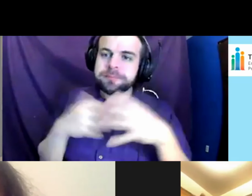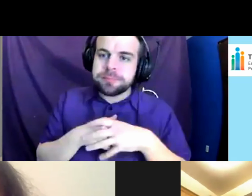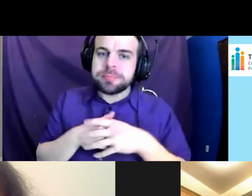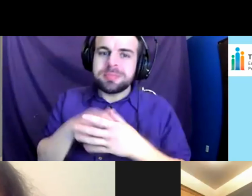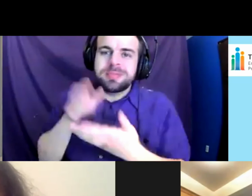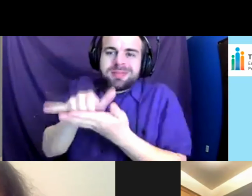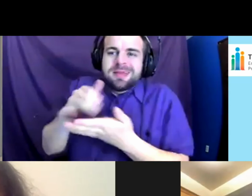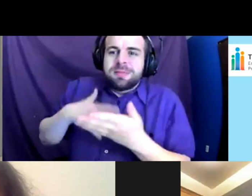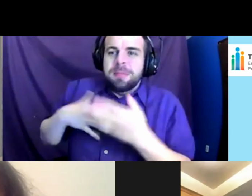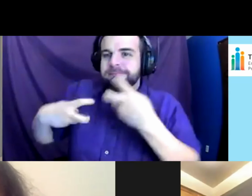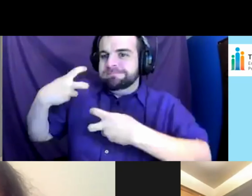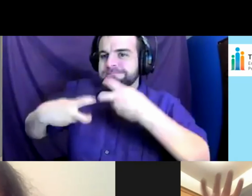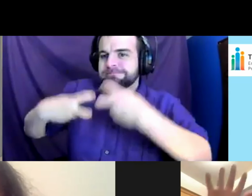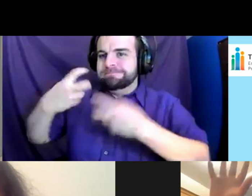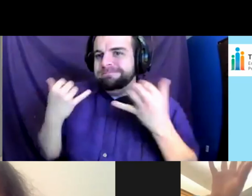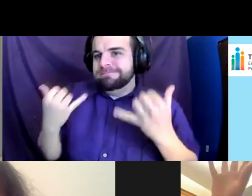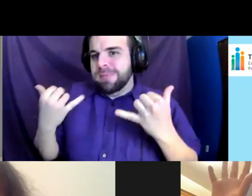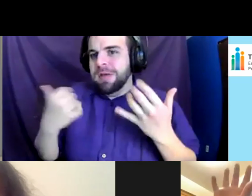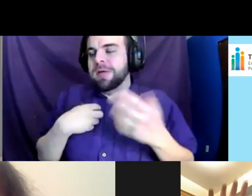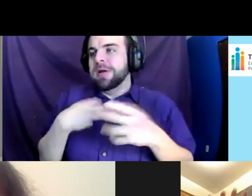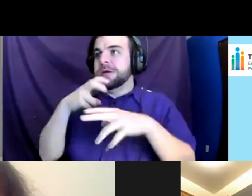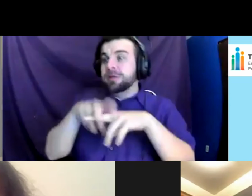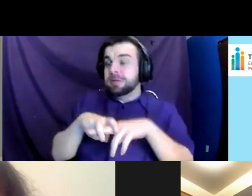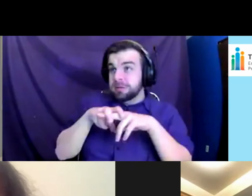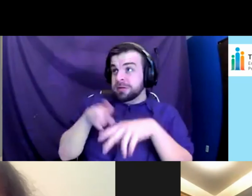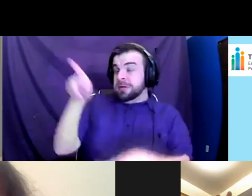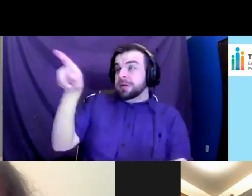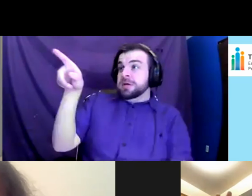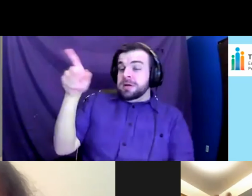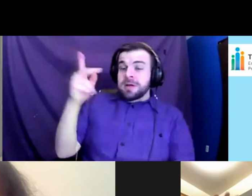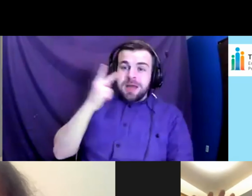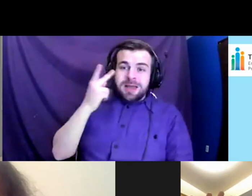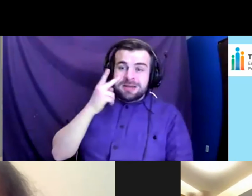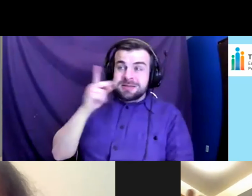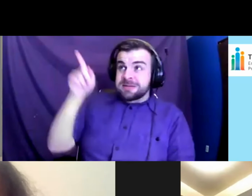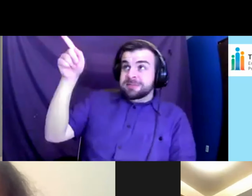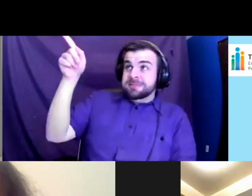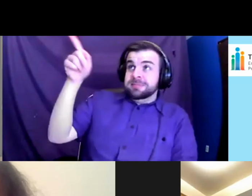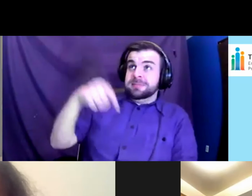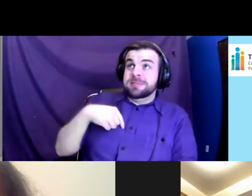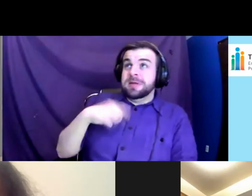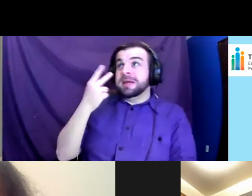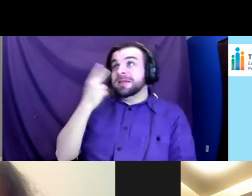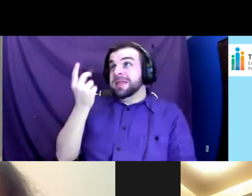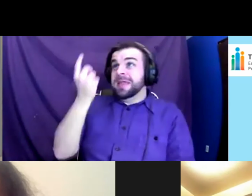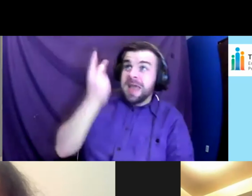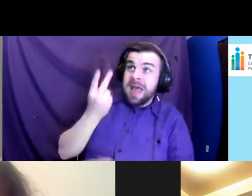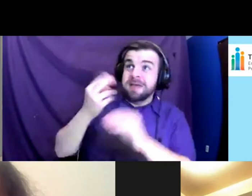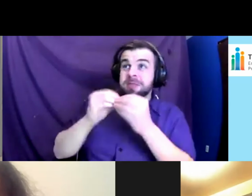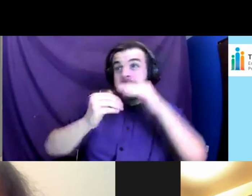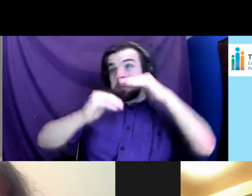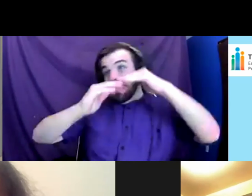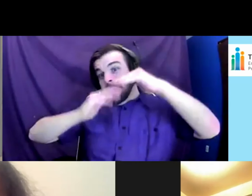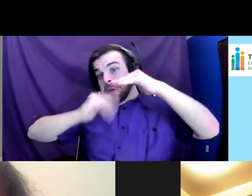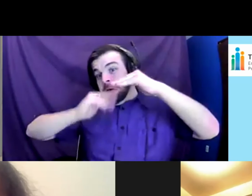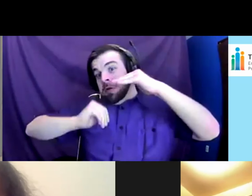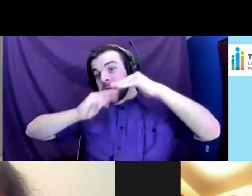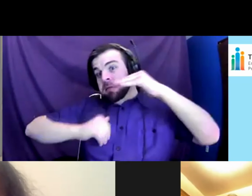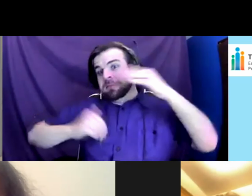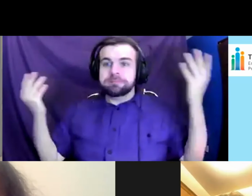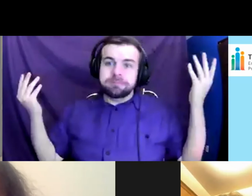like I'm sitting down here and the thermostat's up here, so I can only see like half the number of what I